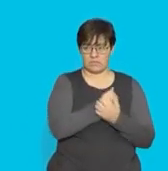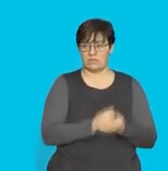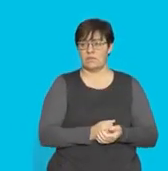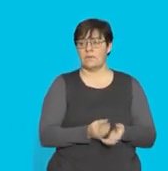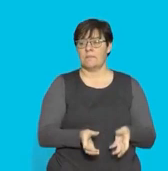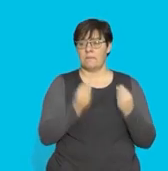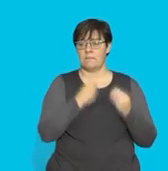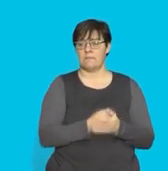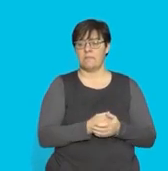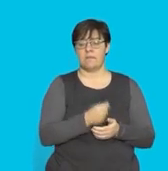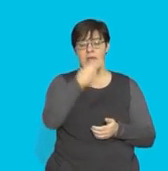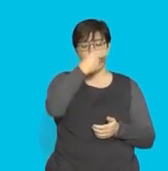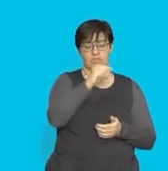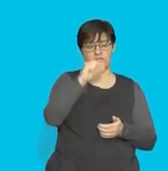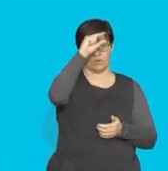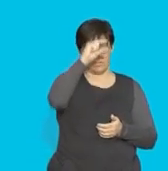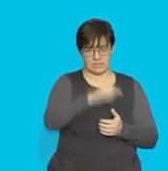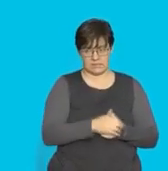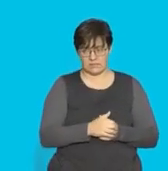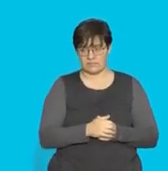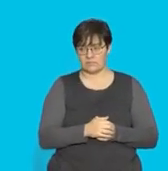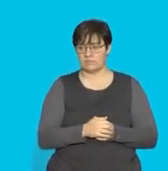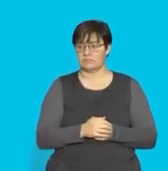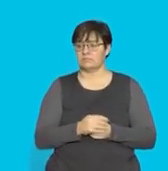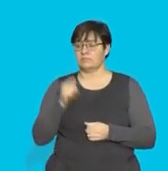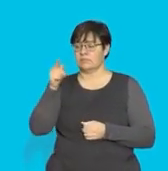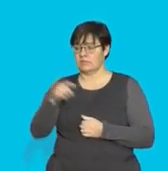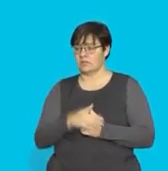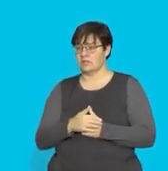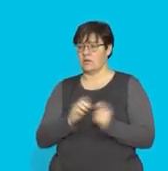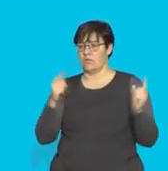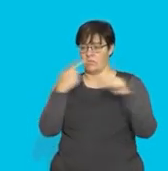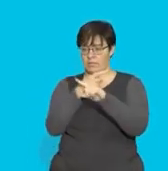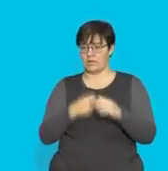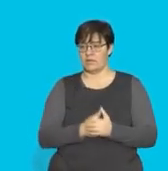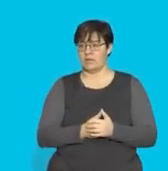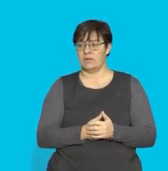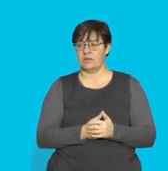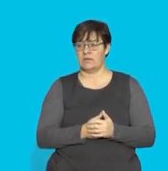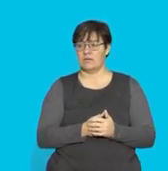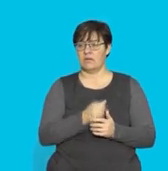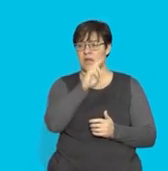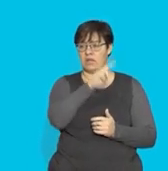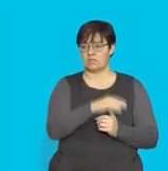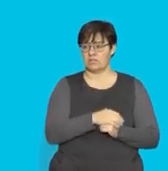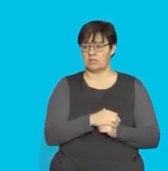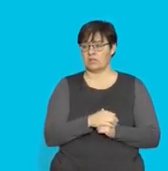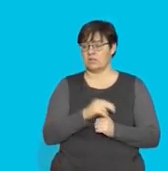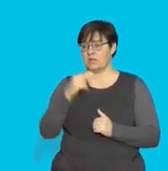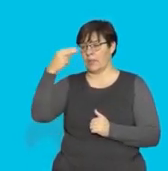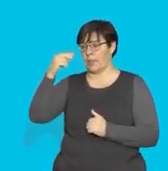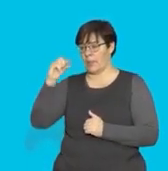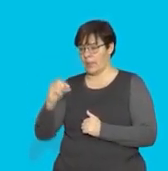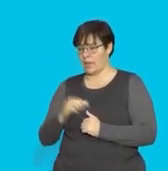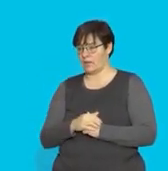from this parent and we get the H dominant from that. And so I'm going to quickly wrap this up